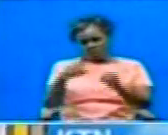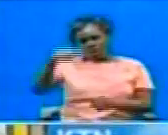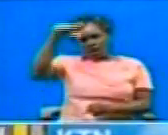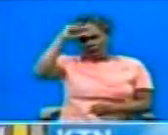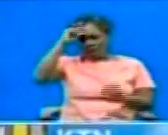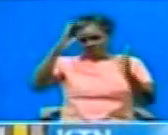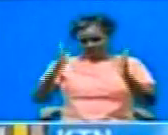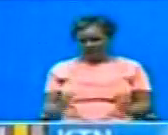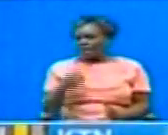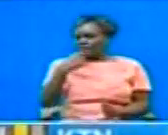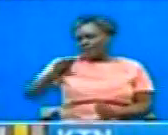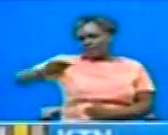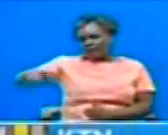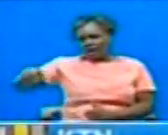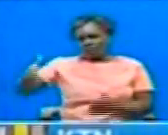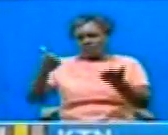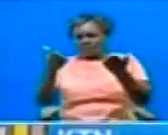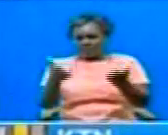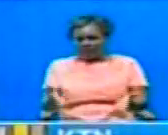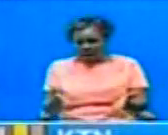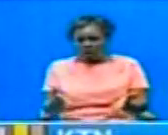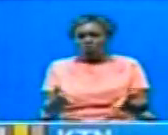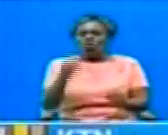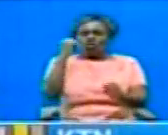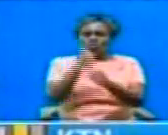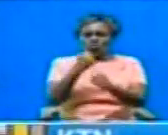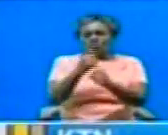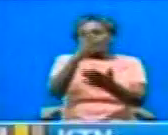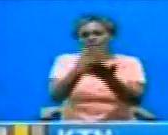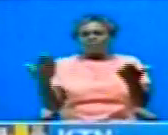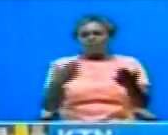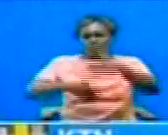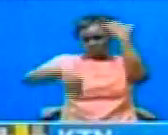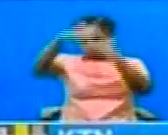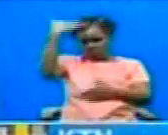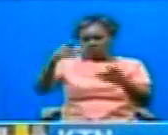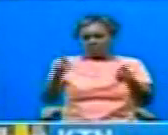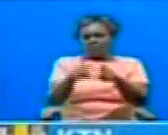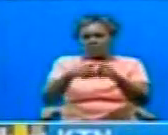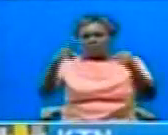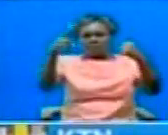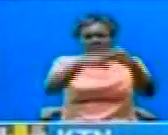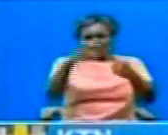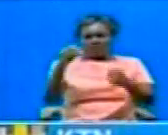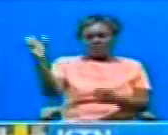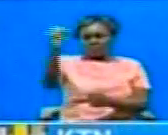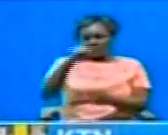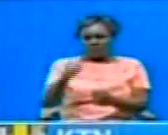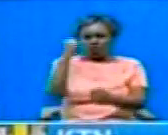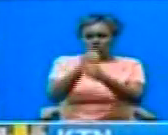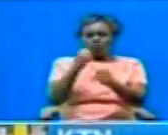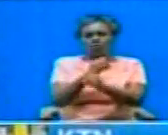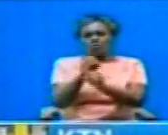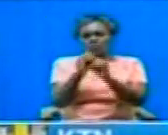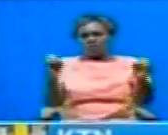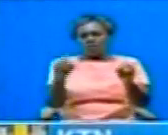Ali Roba says the county is already doing badly in terms of professionals, with up to 70% understaffing in medical facilities and up